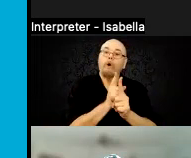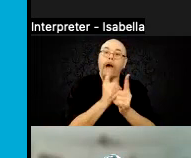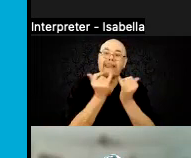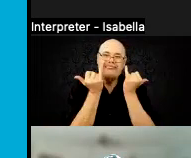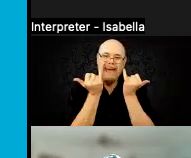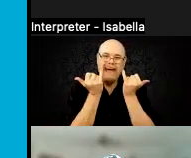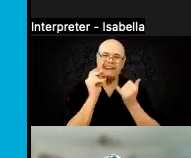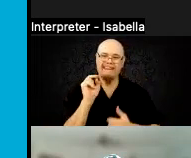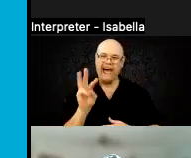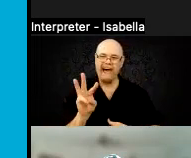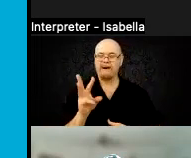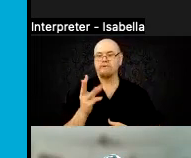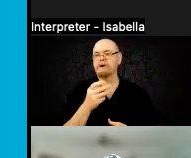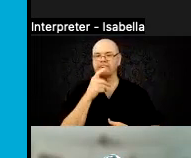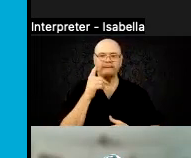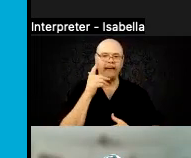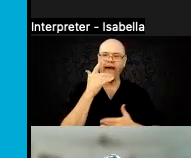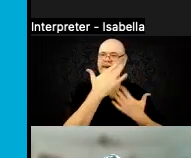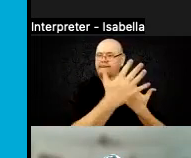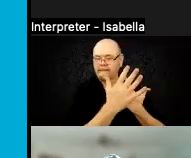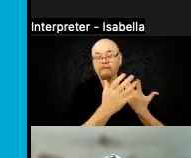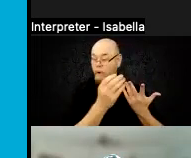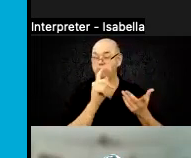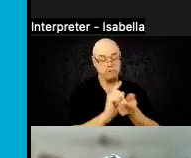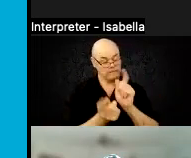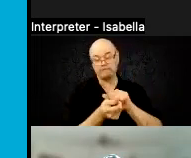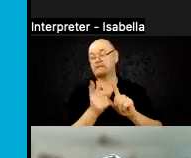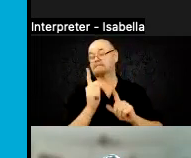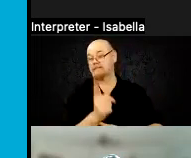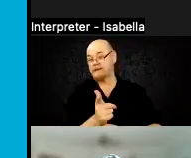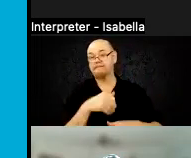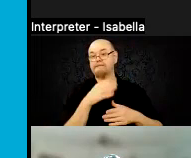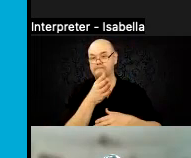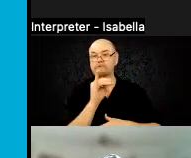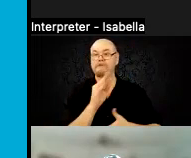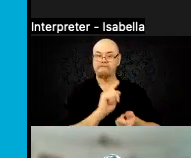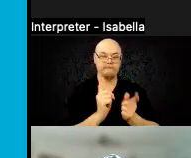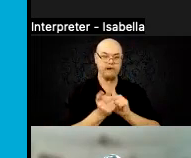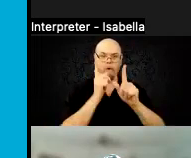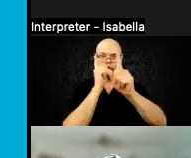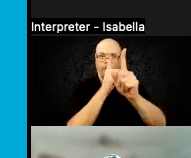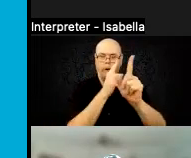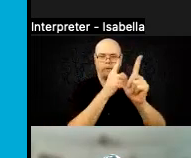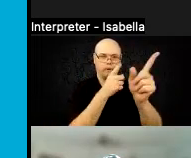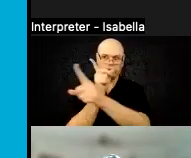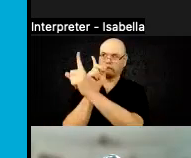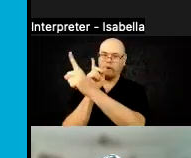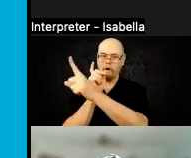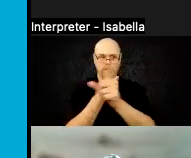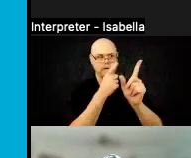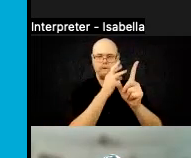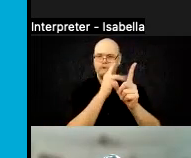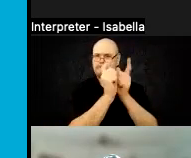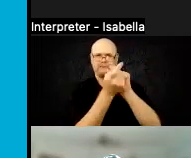now? And then that can always be changed and adjusted in the future. If that goal changes or if we're ready to switch from the